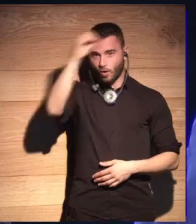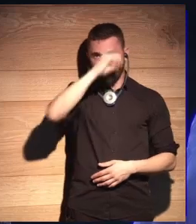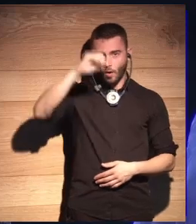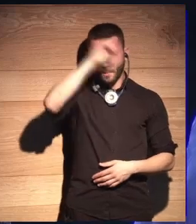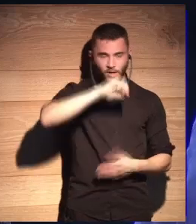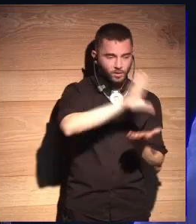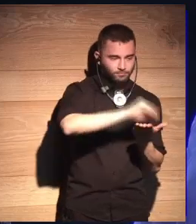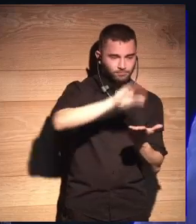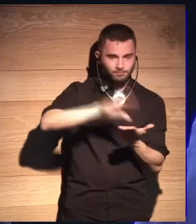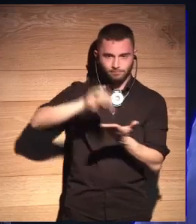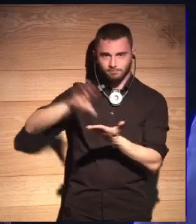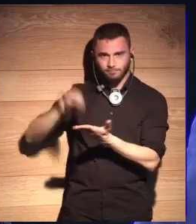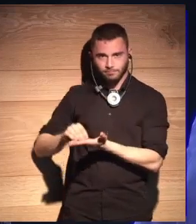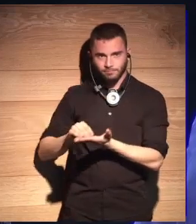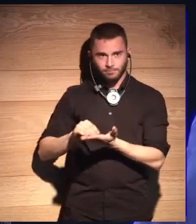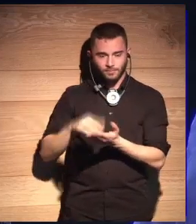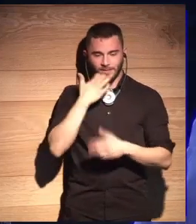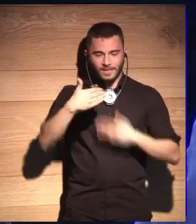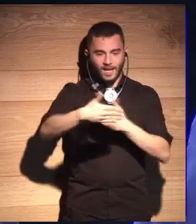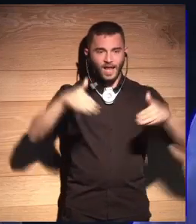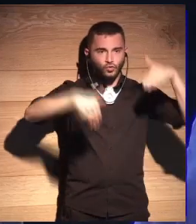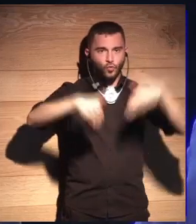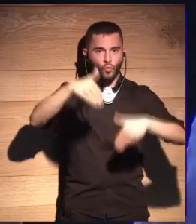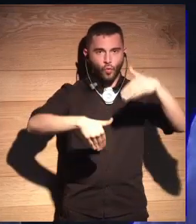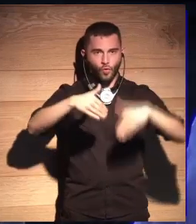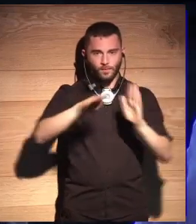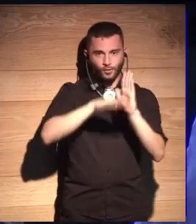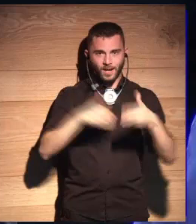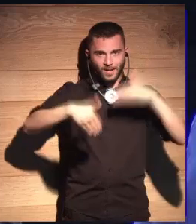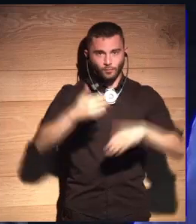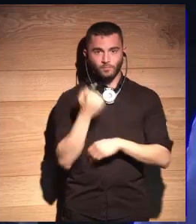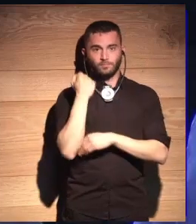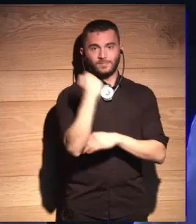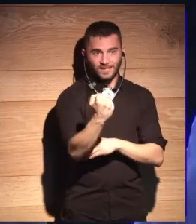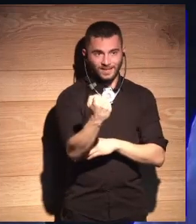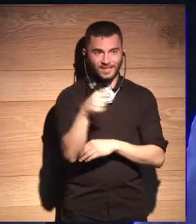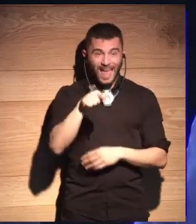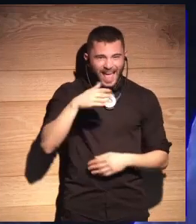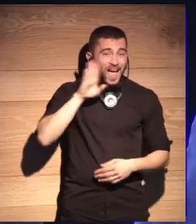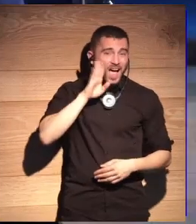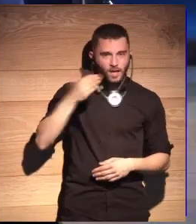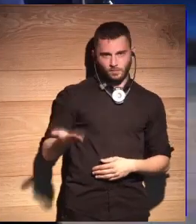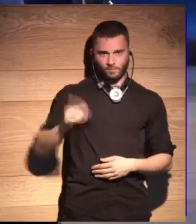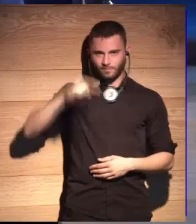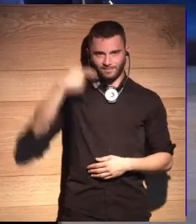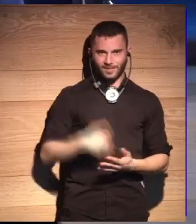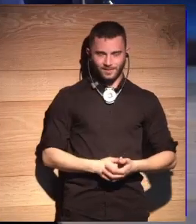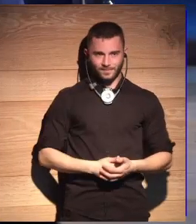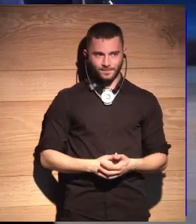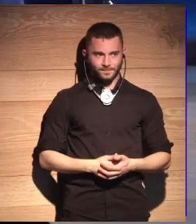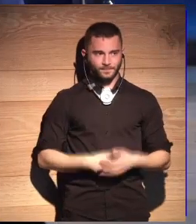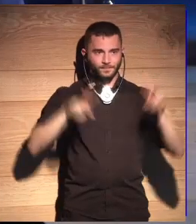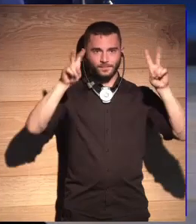convince people that your program is the best, and to take into account the opinions of the people that will have to support that program